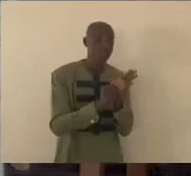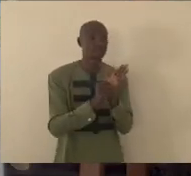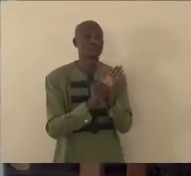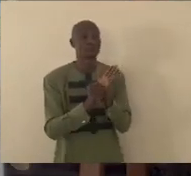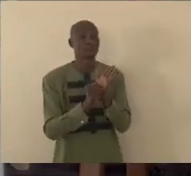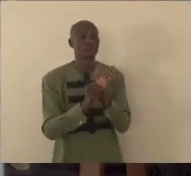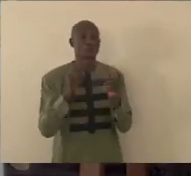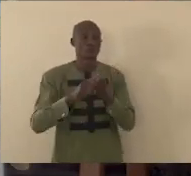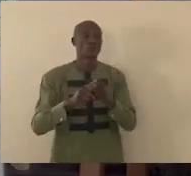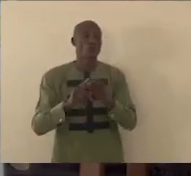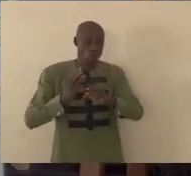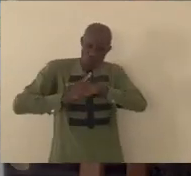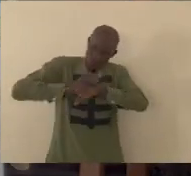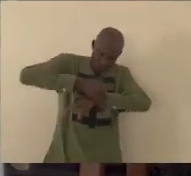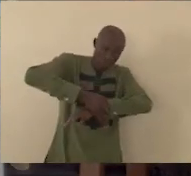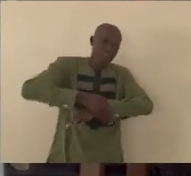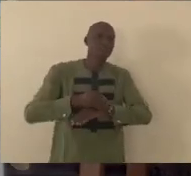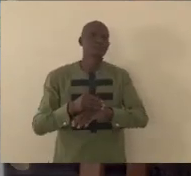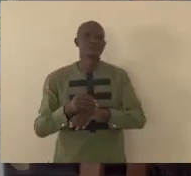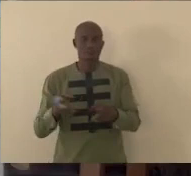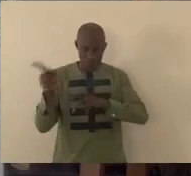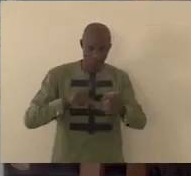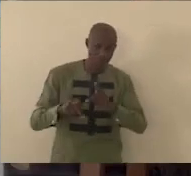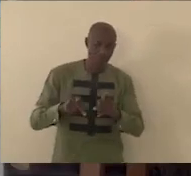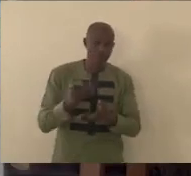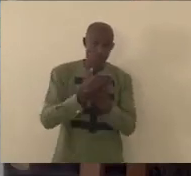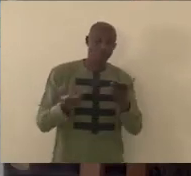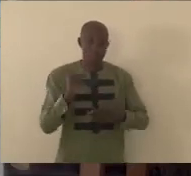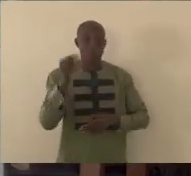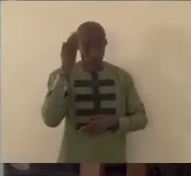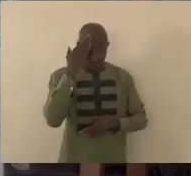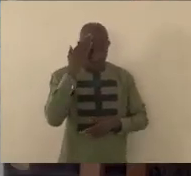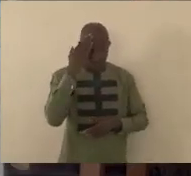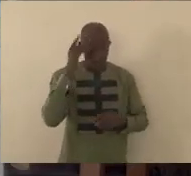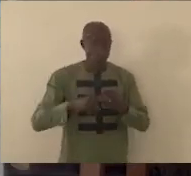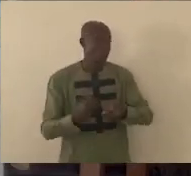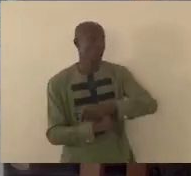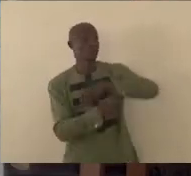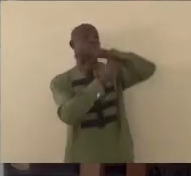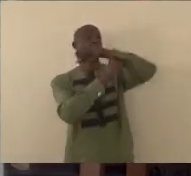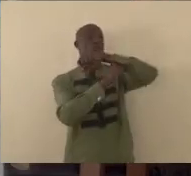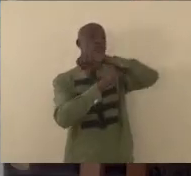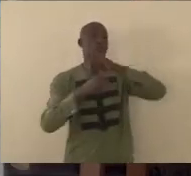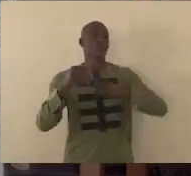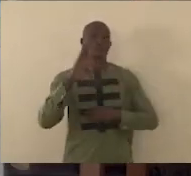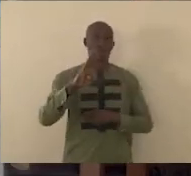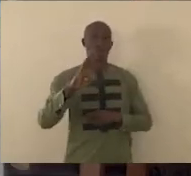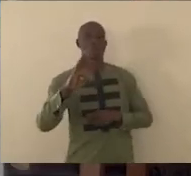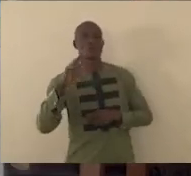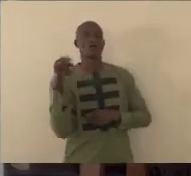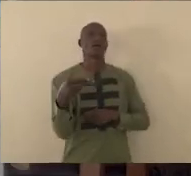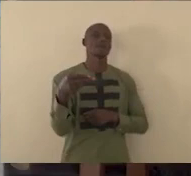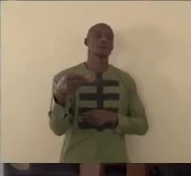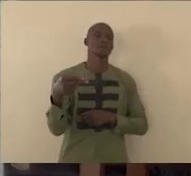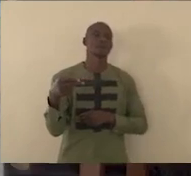coercion to shut down the voices of dissent. Some of them are known to have sponsored terrorists and killer bandits that have continued to